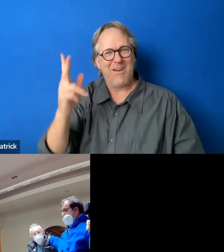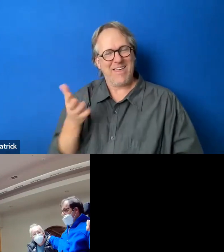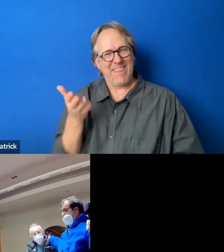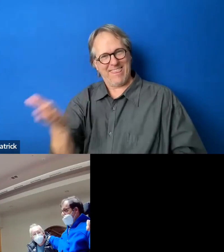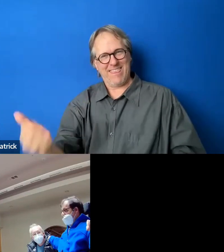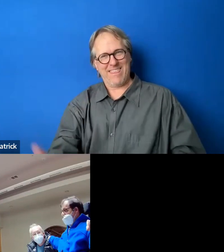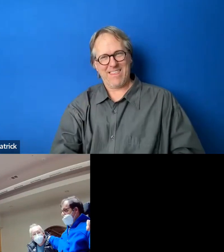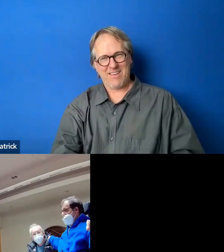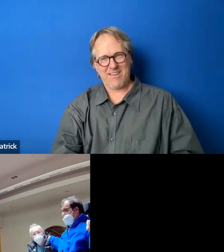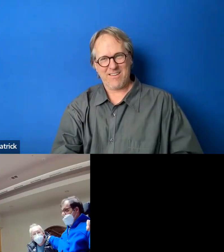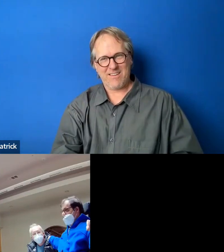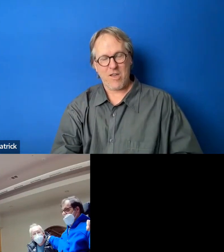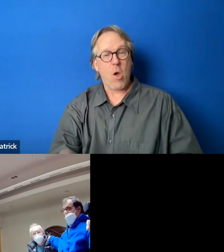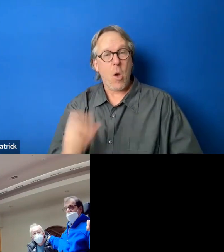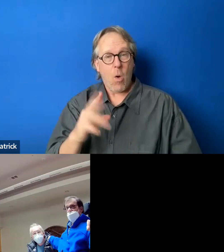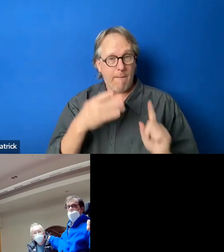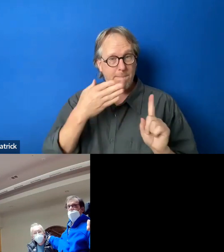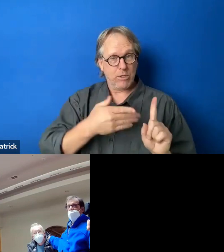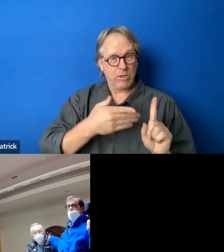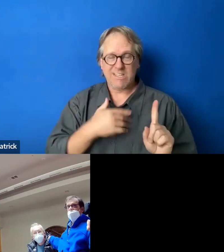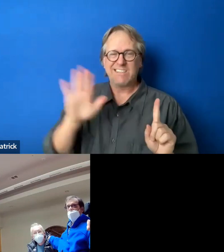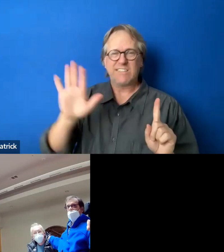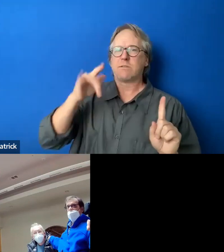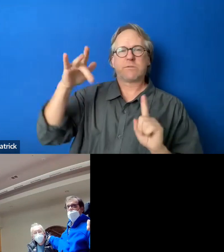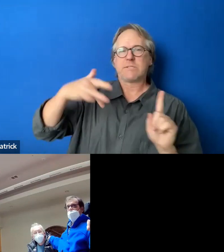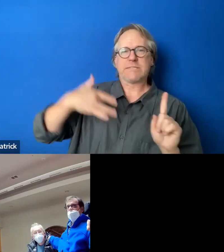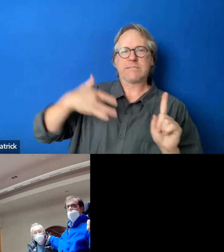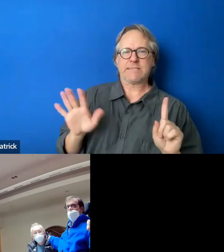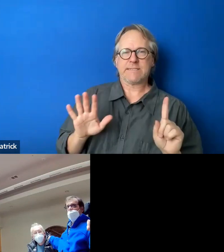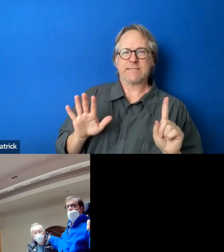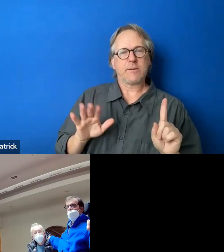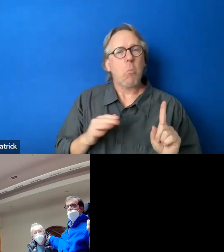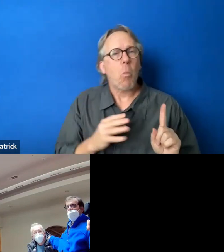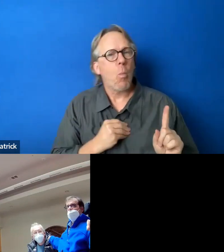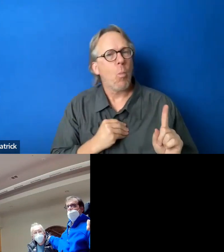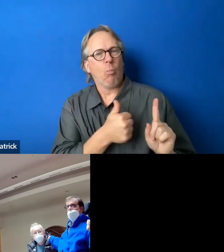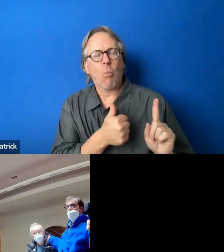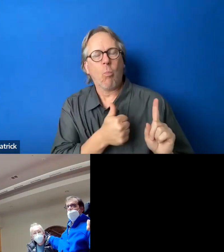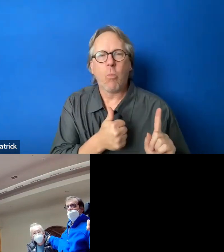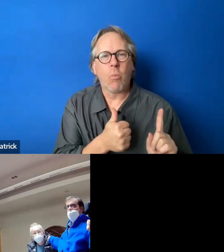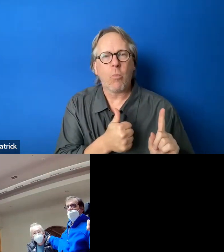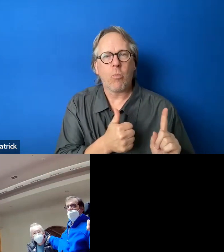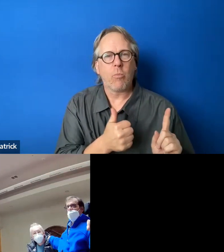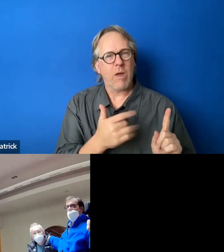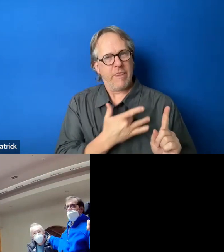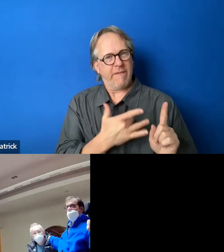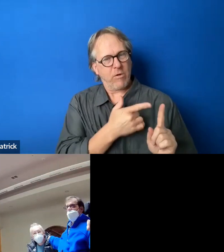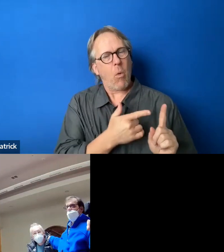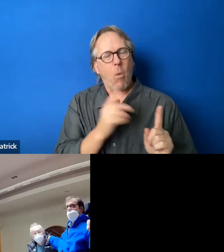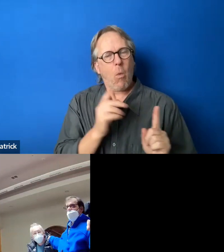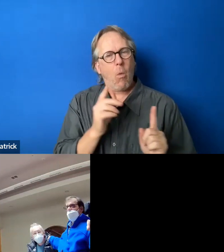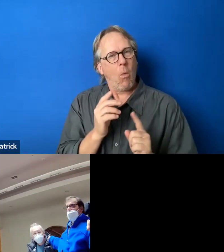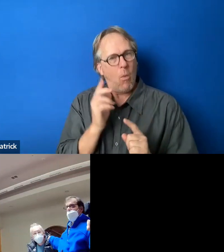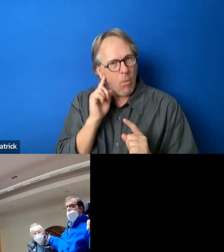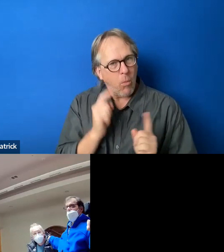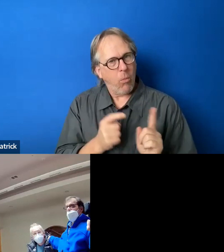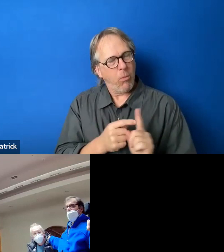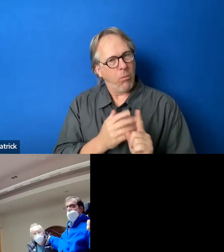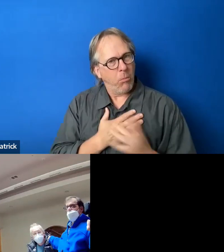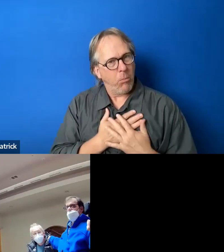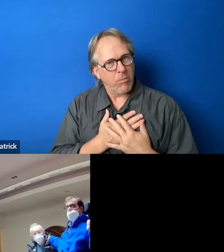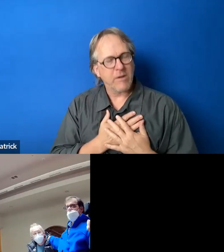I don't like to be touched? How do we make it really safe to say,